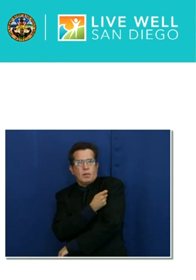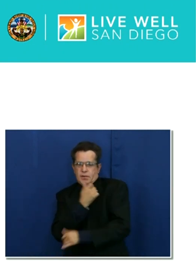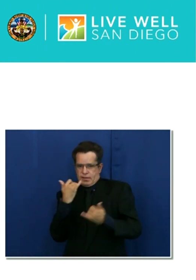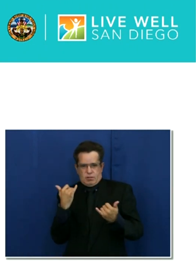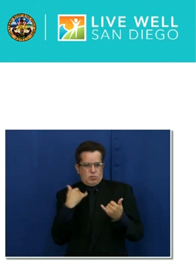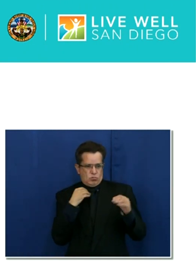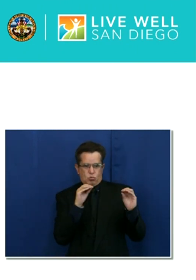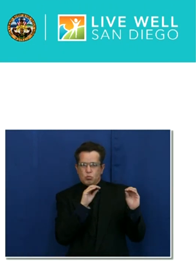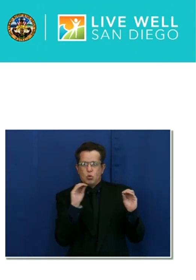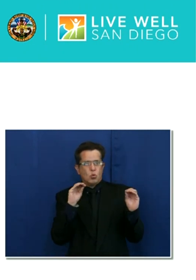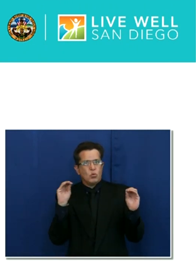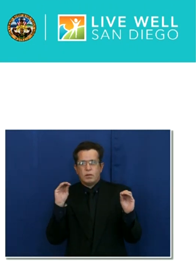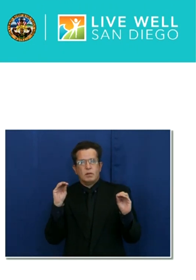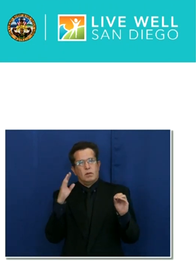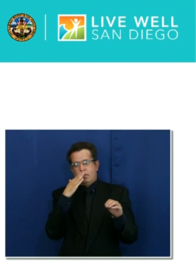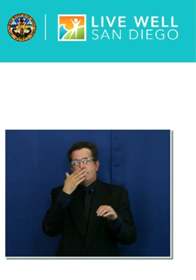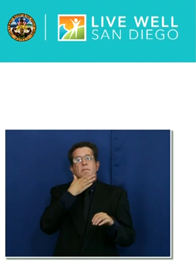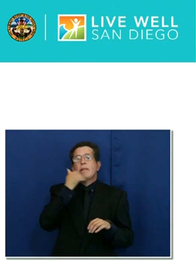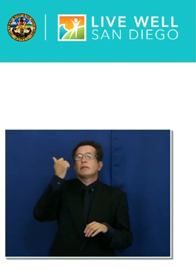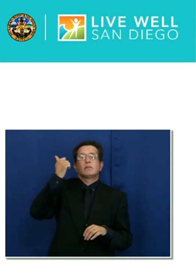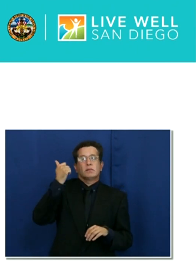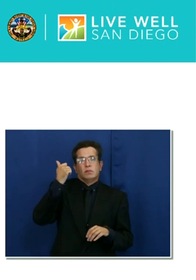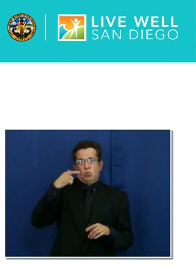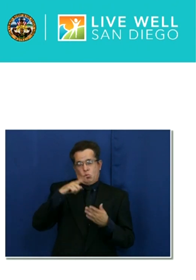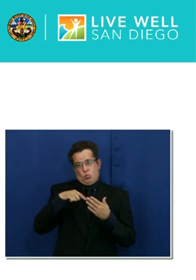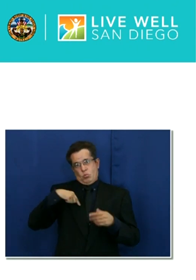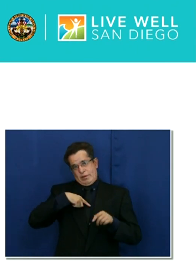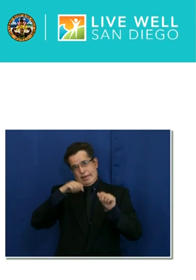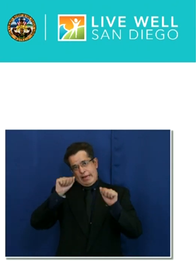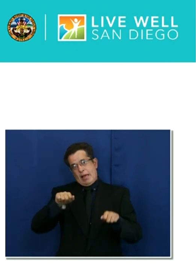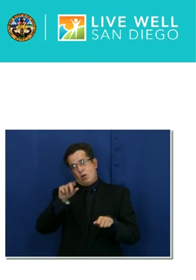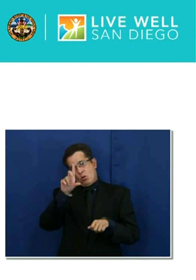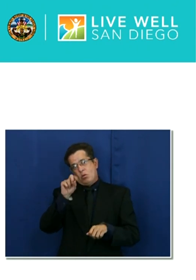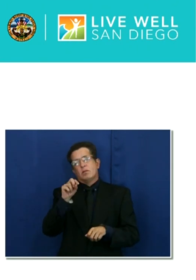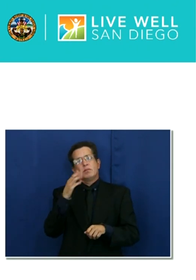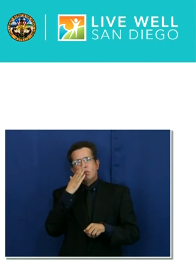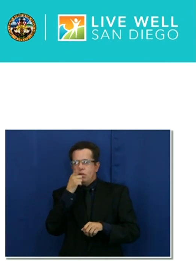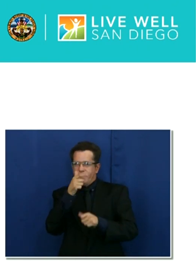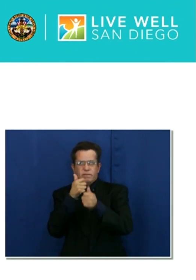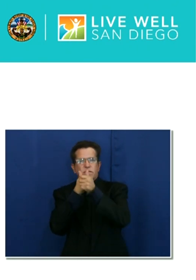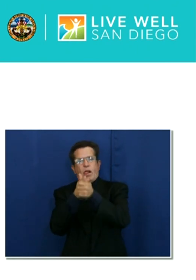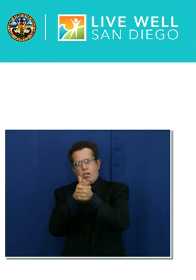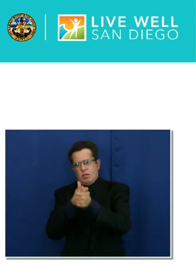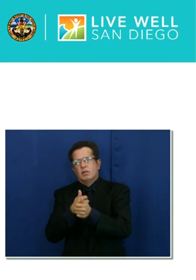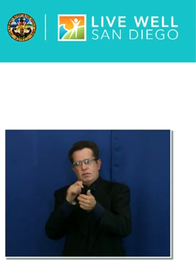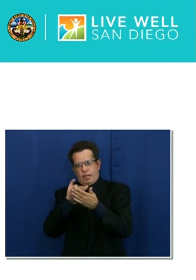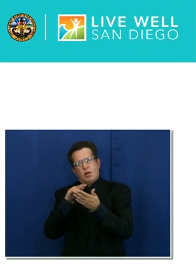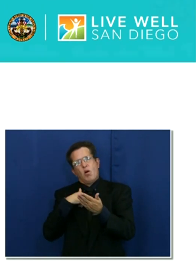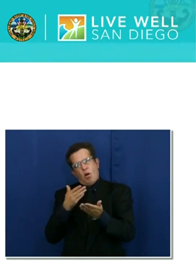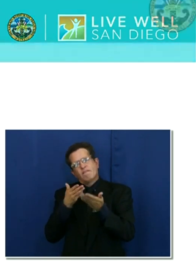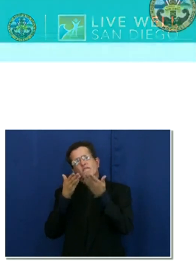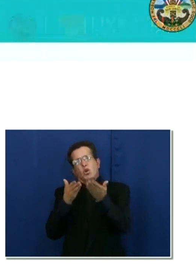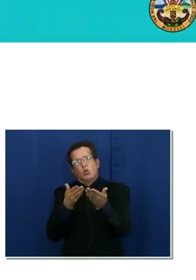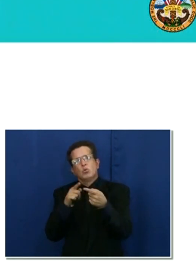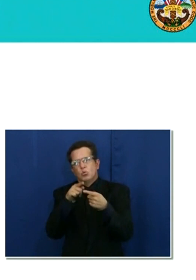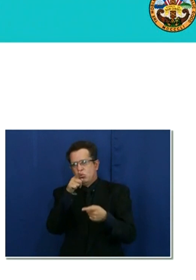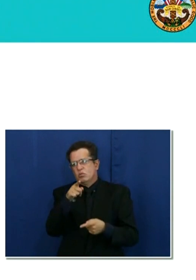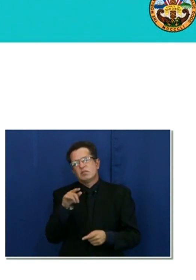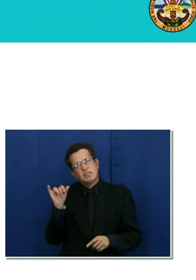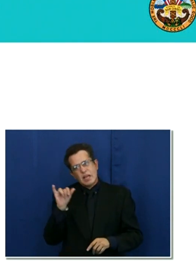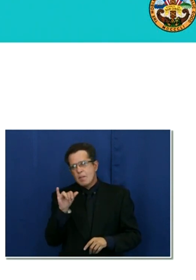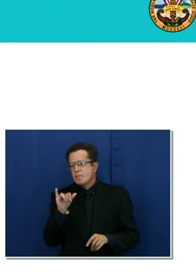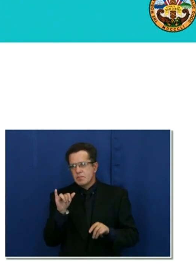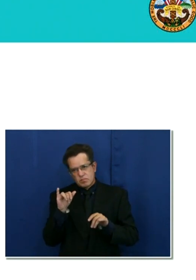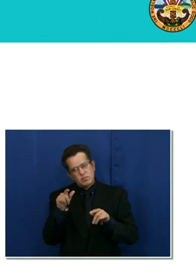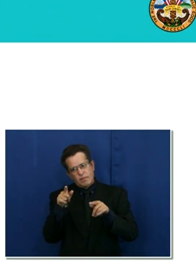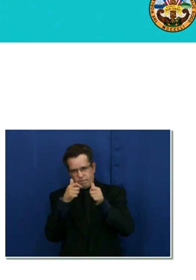our greatest tools are those things that I shared with you earlier, and if you can pull those up